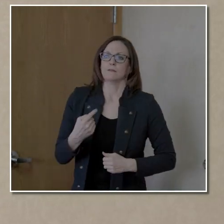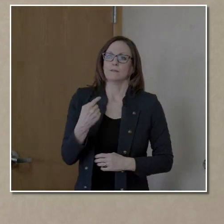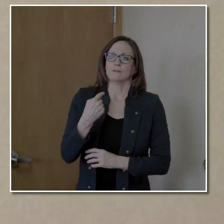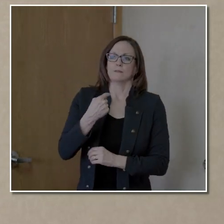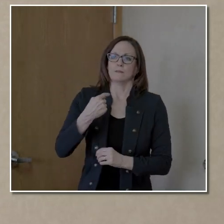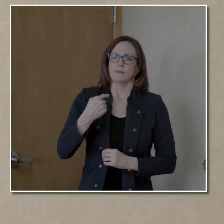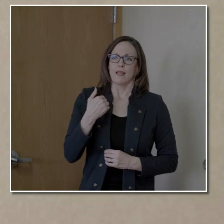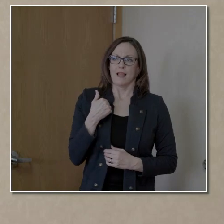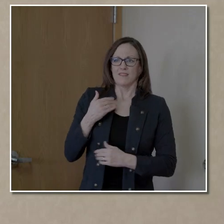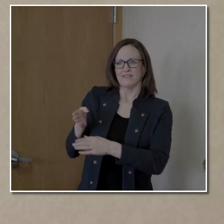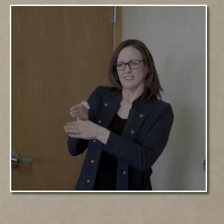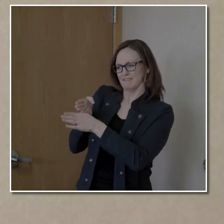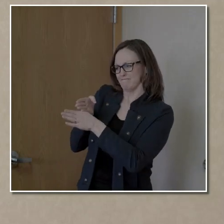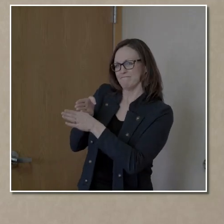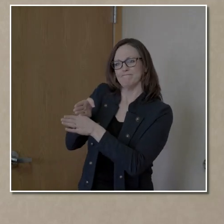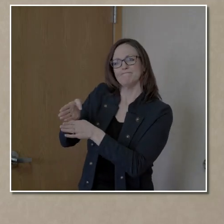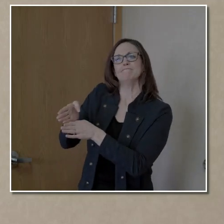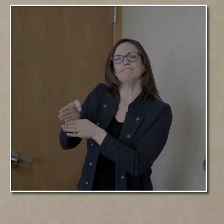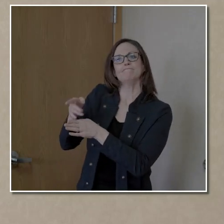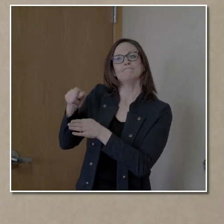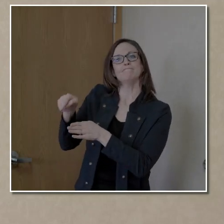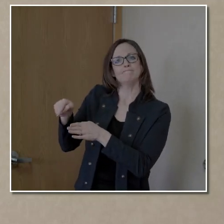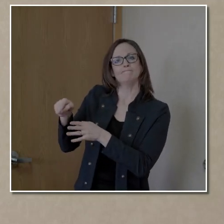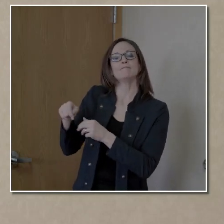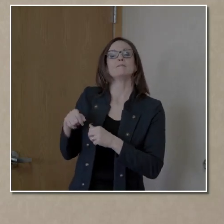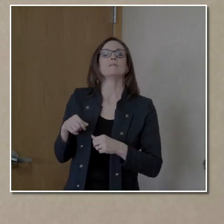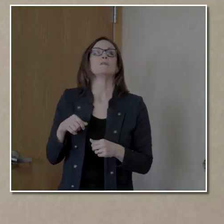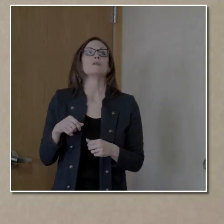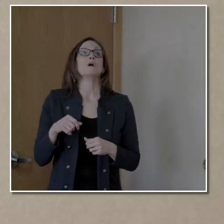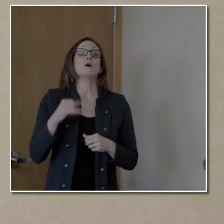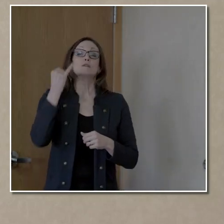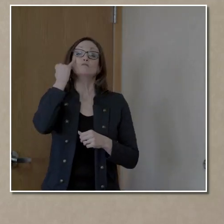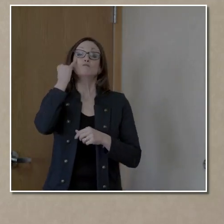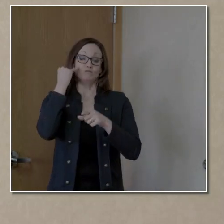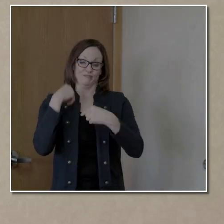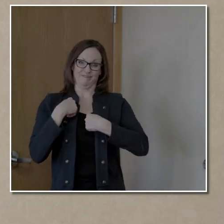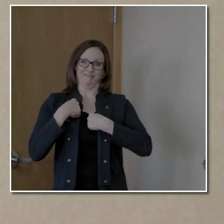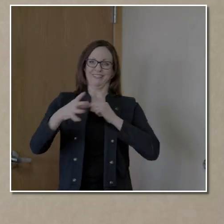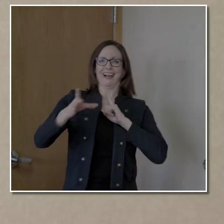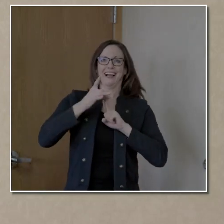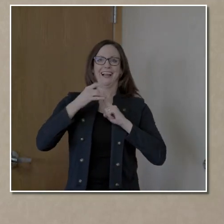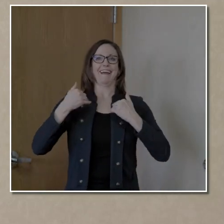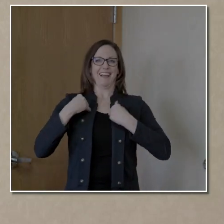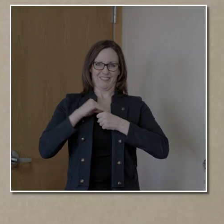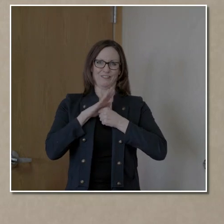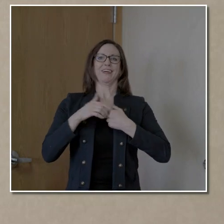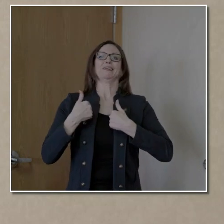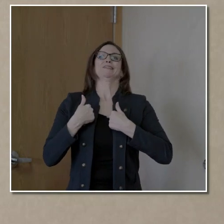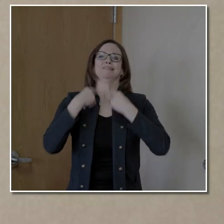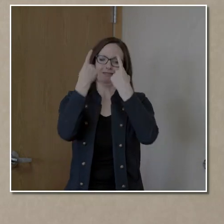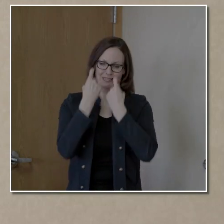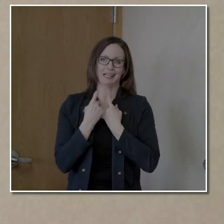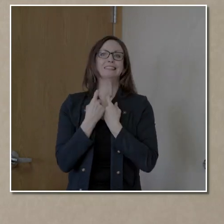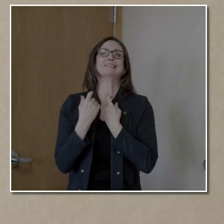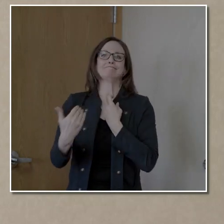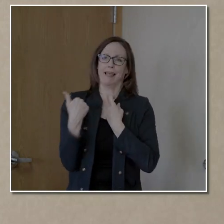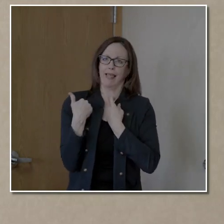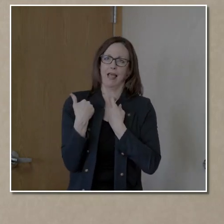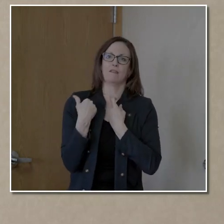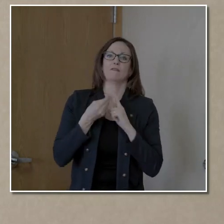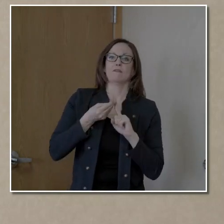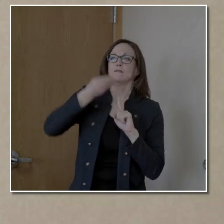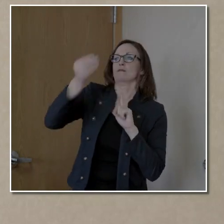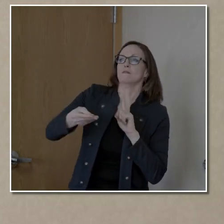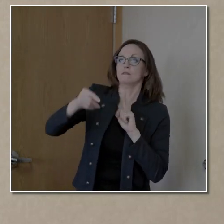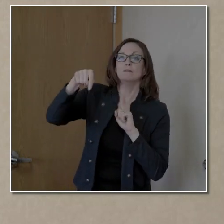we call that person who tests positive. We ask them a whole bunch of questions about